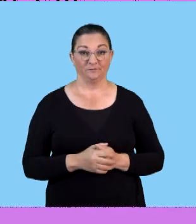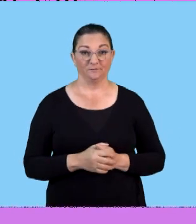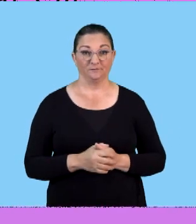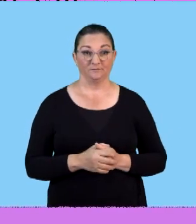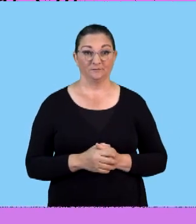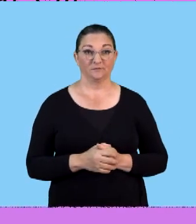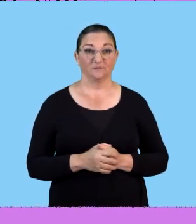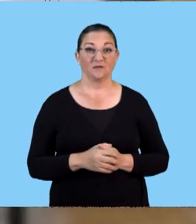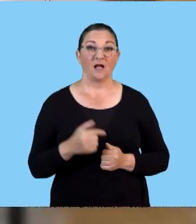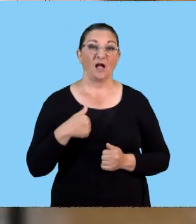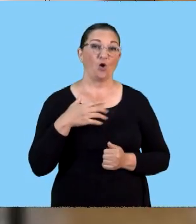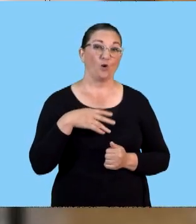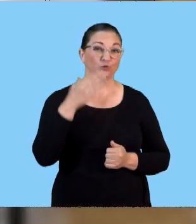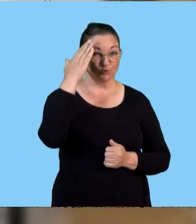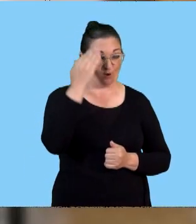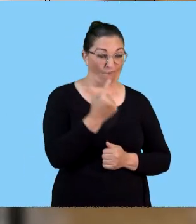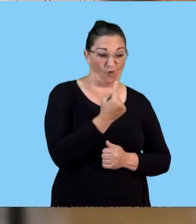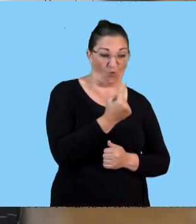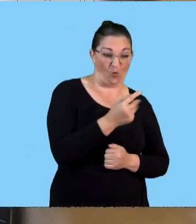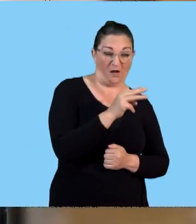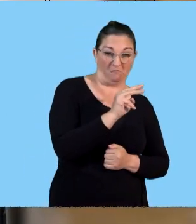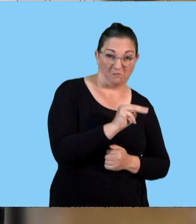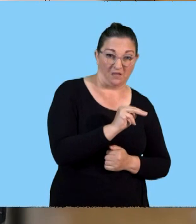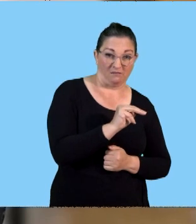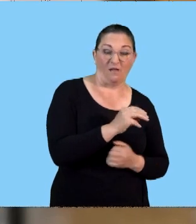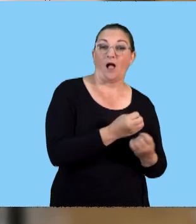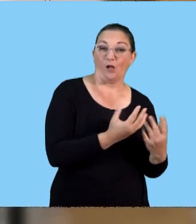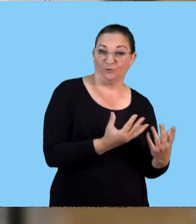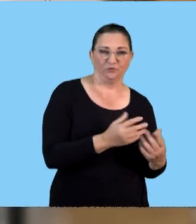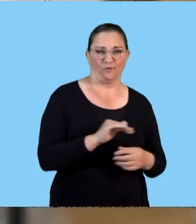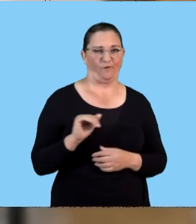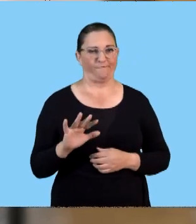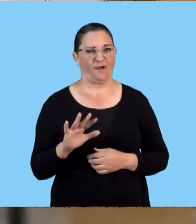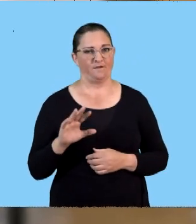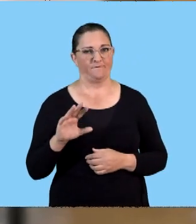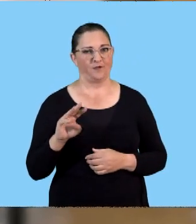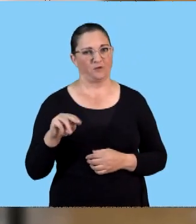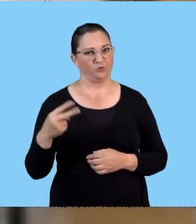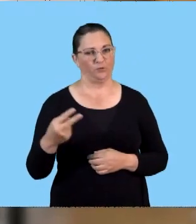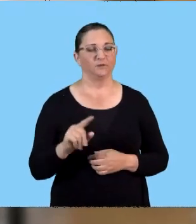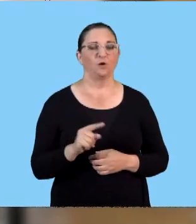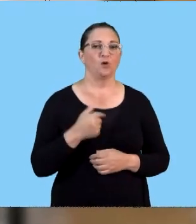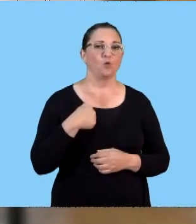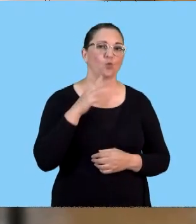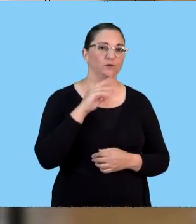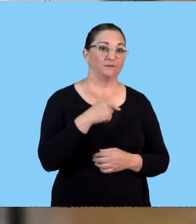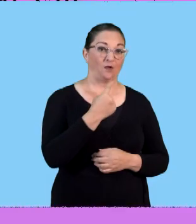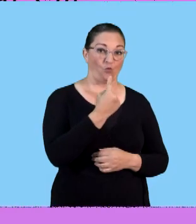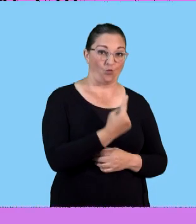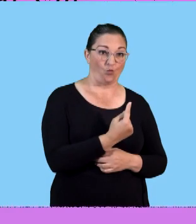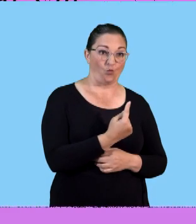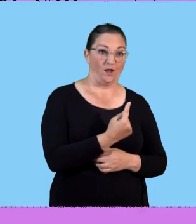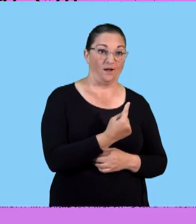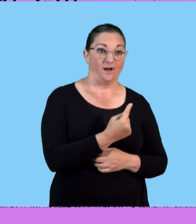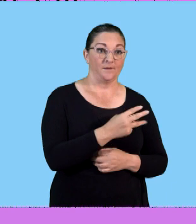actually calculating what it will cost me per meter, right? Not per 5 square meters, okay? So per square meter it will be